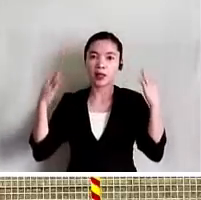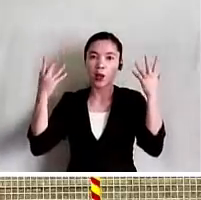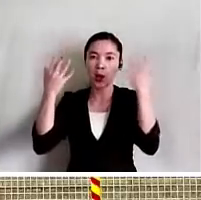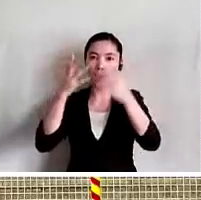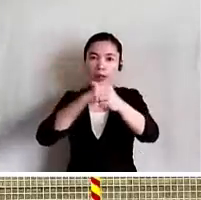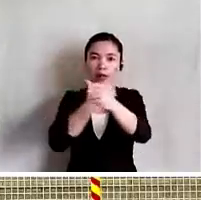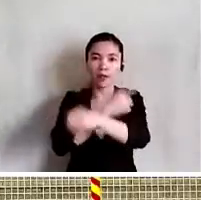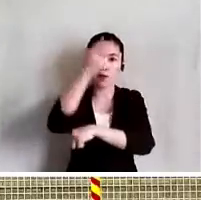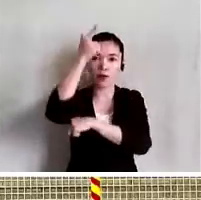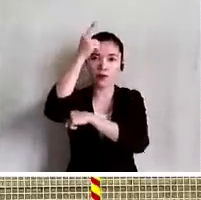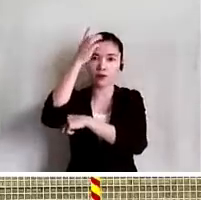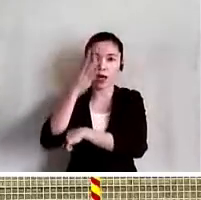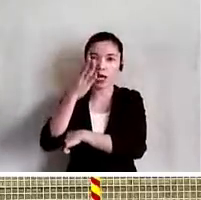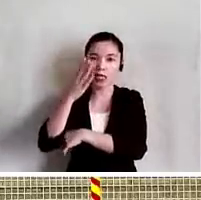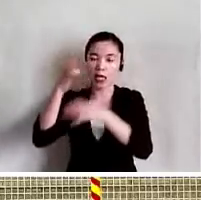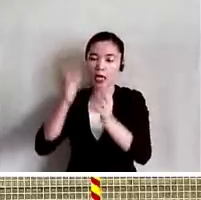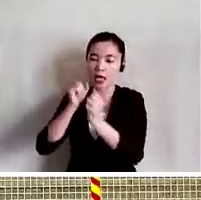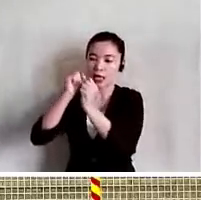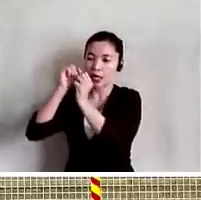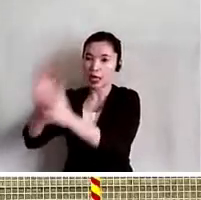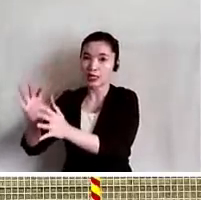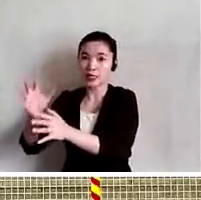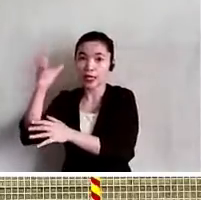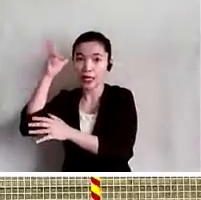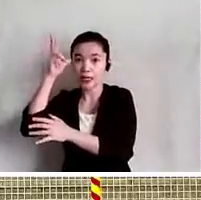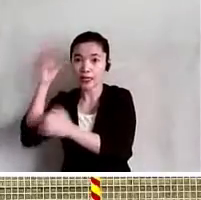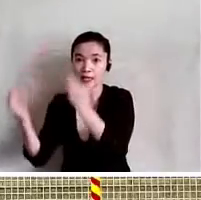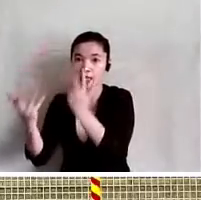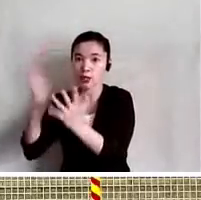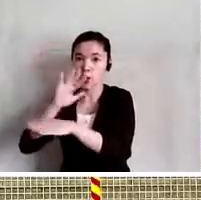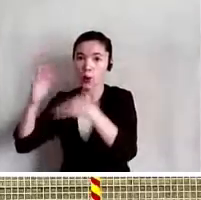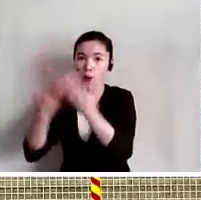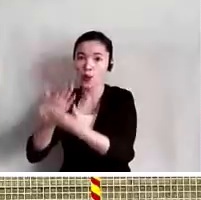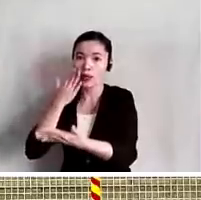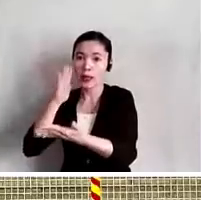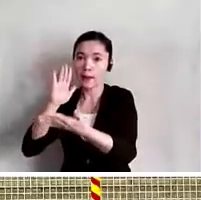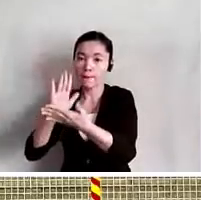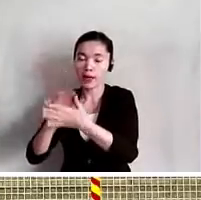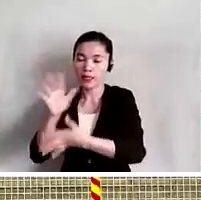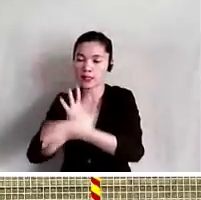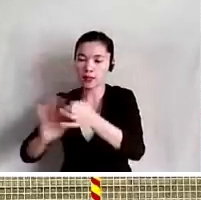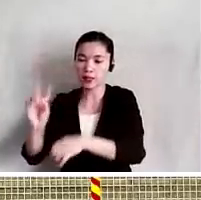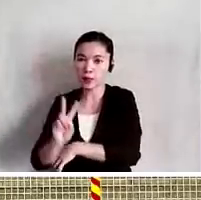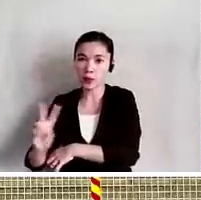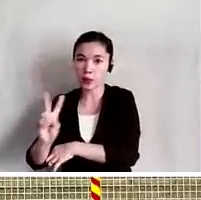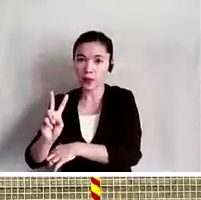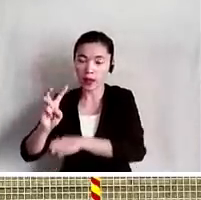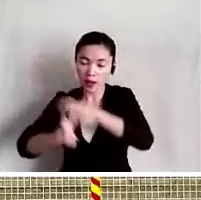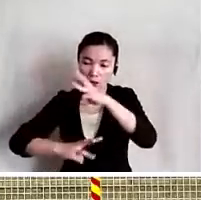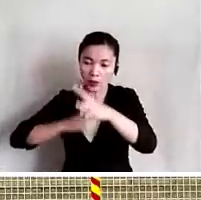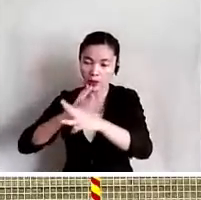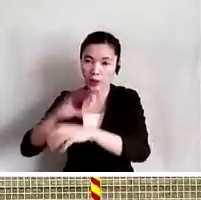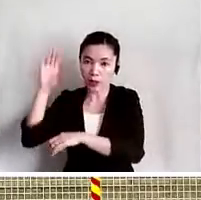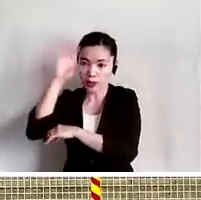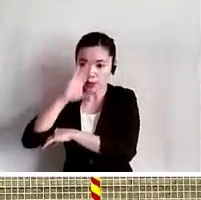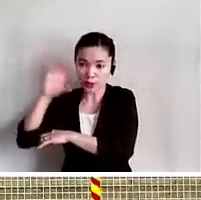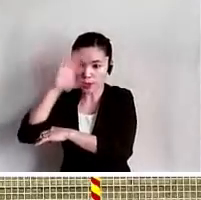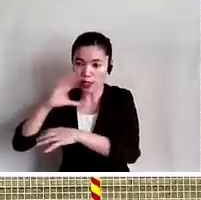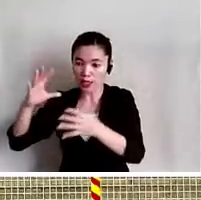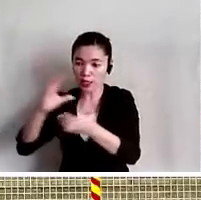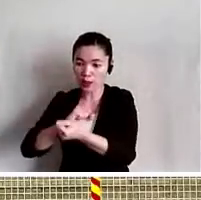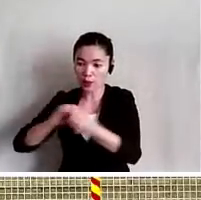God, cast into hell Satan and all evil spirits roaming around the world, seeking the ruin of